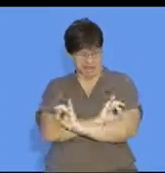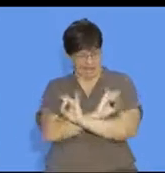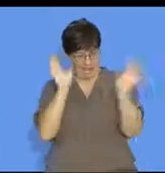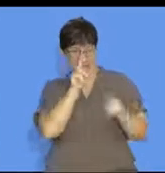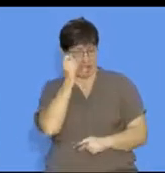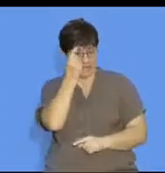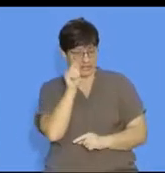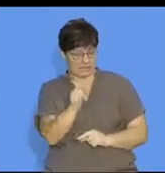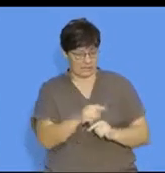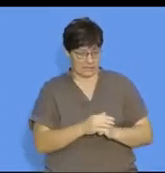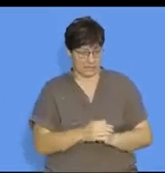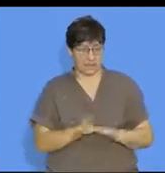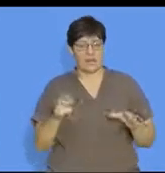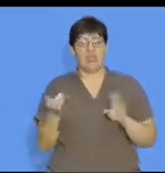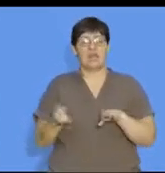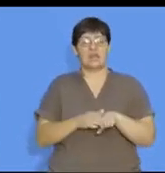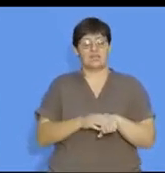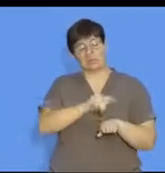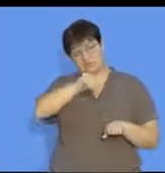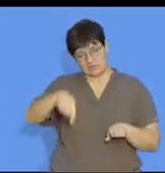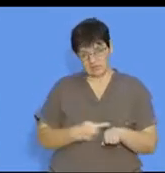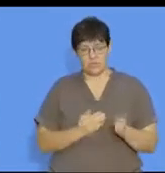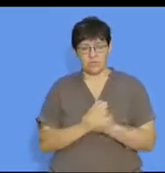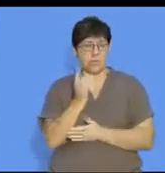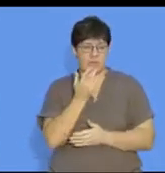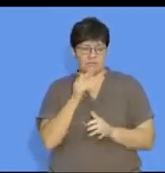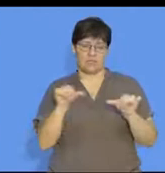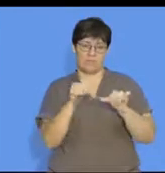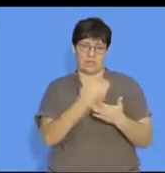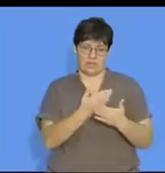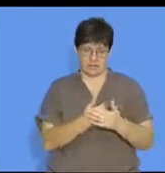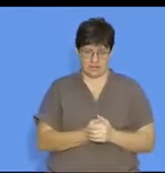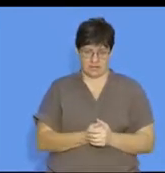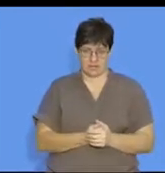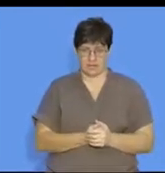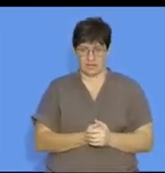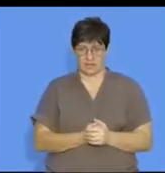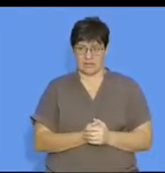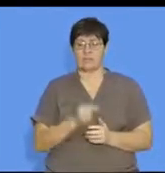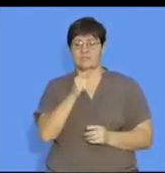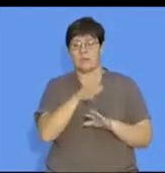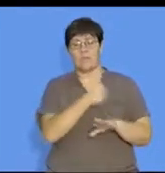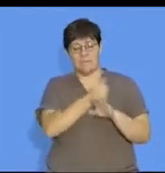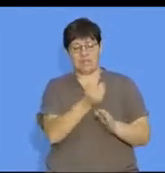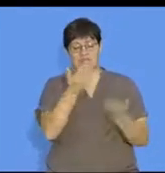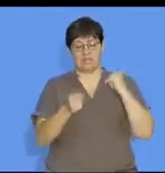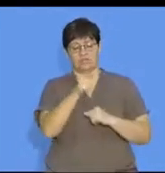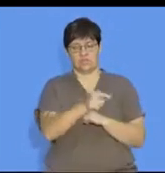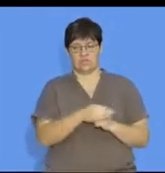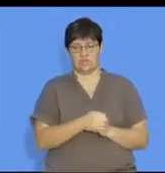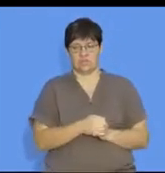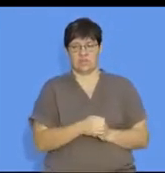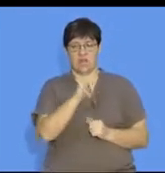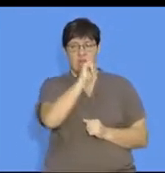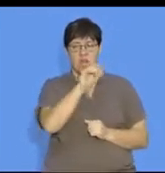very clear on that. Then we can measure the current through the battery, right? So the calculation is based on this equation. So